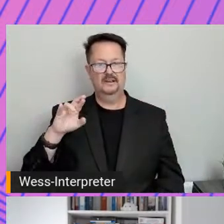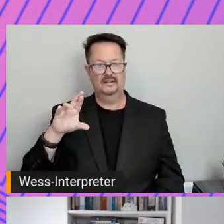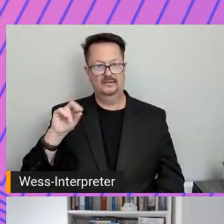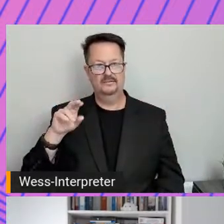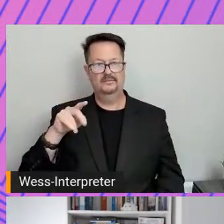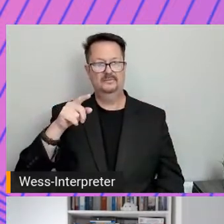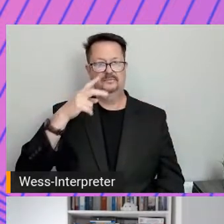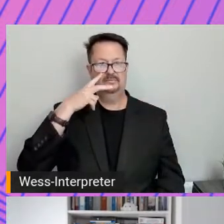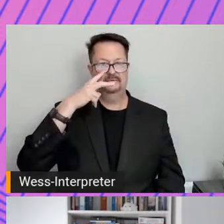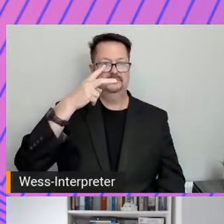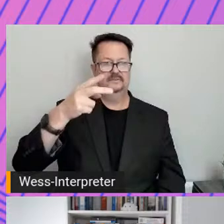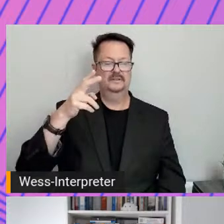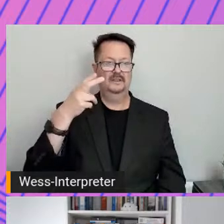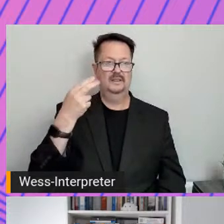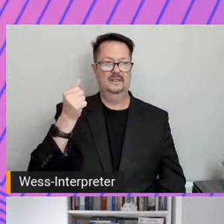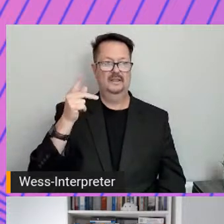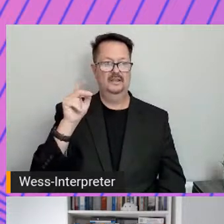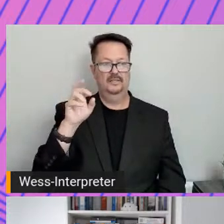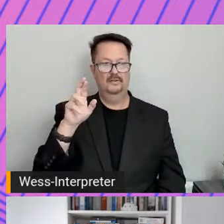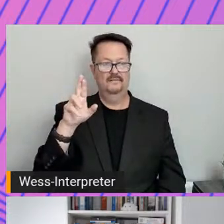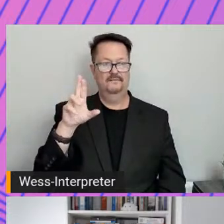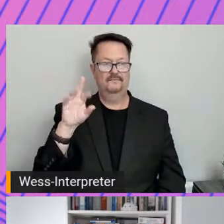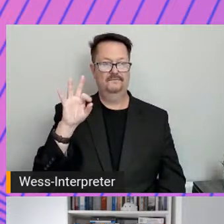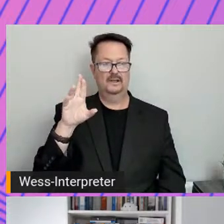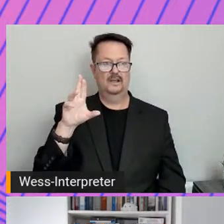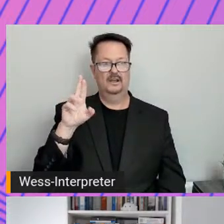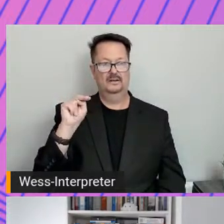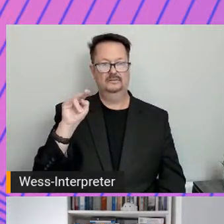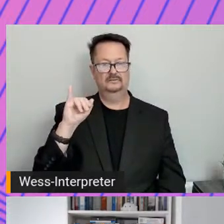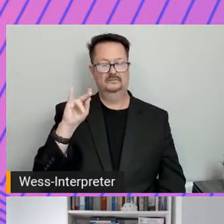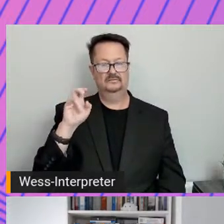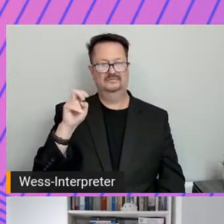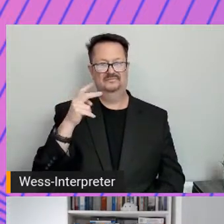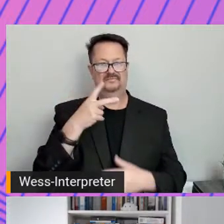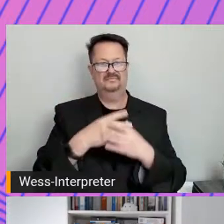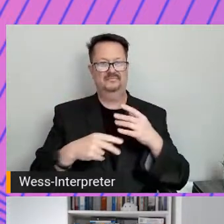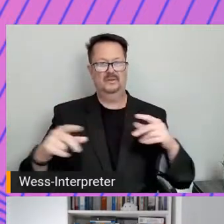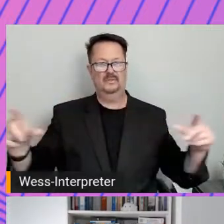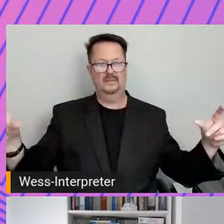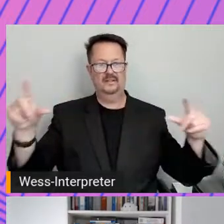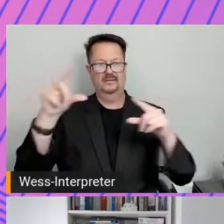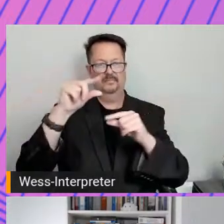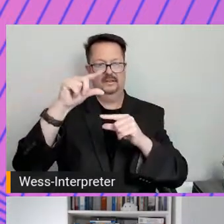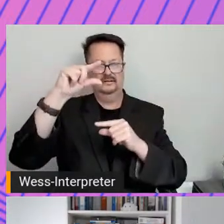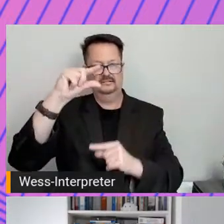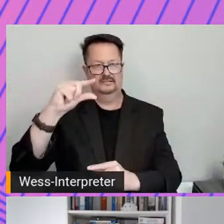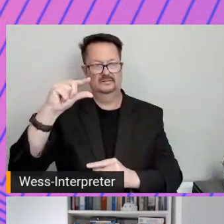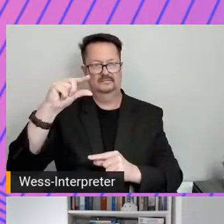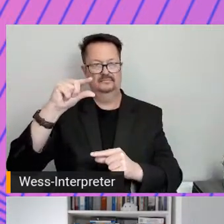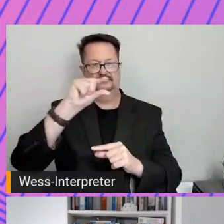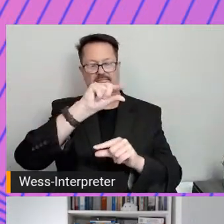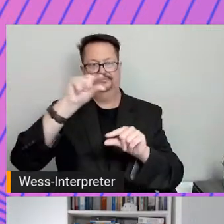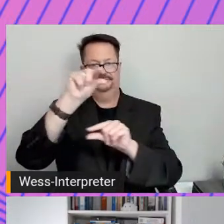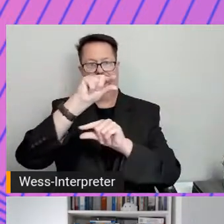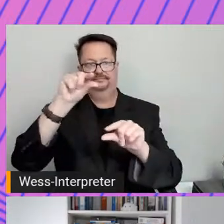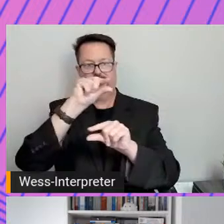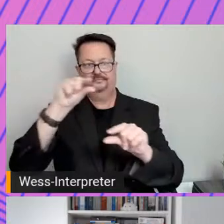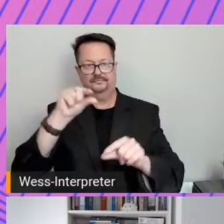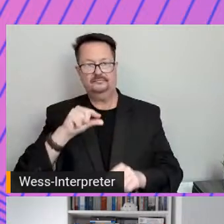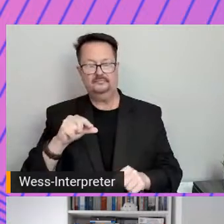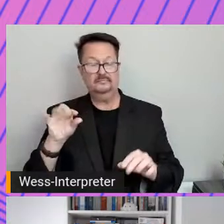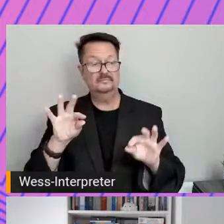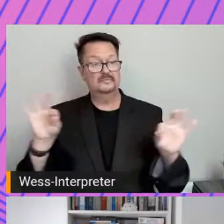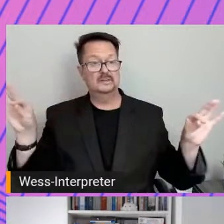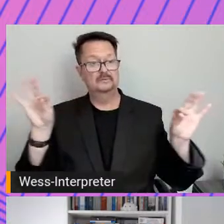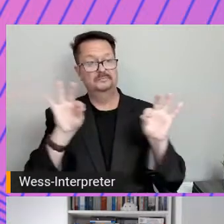function and 2 copies of the handler function. Each of them is boxed up in its own micro VM. Now, it's important to